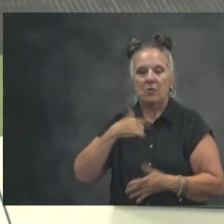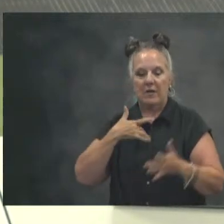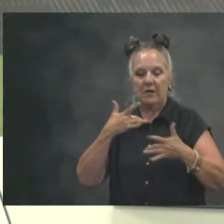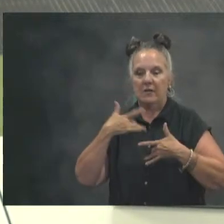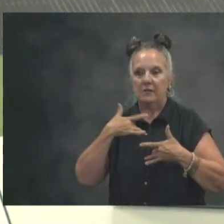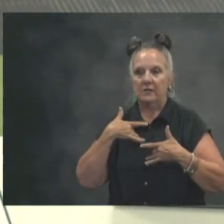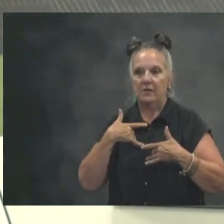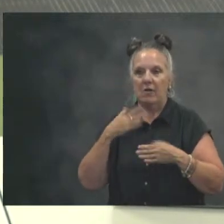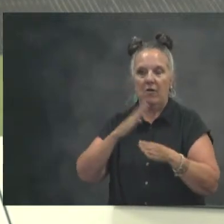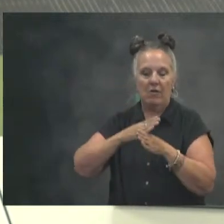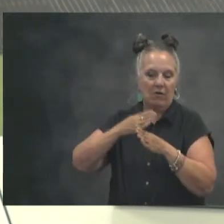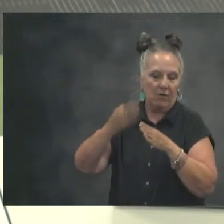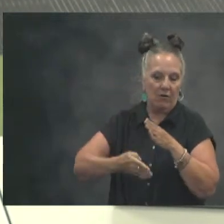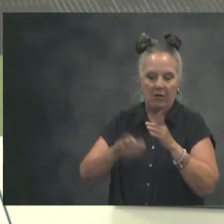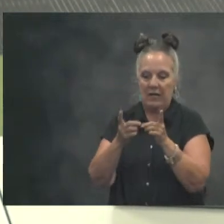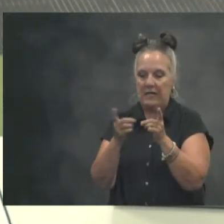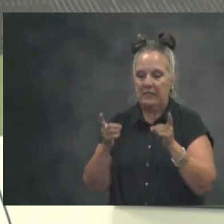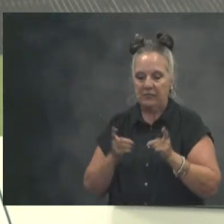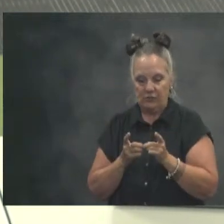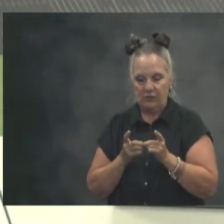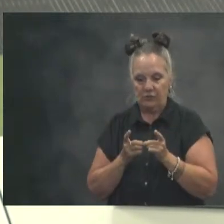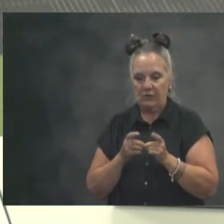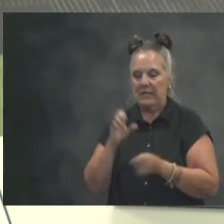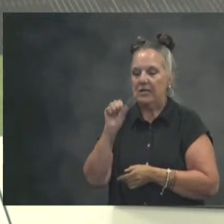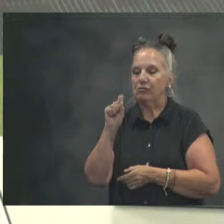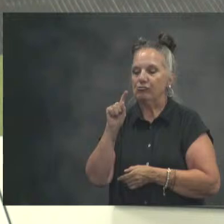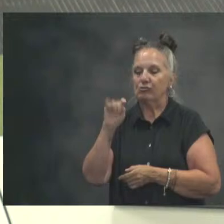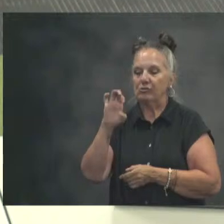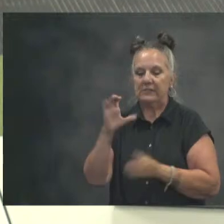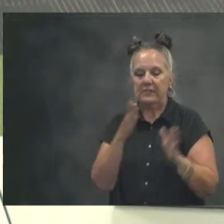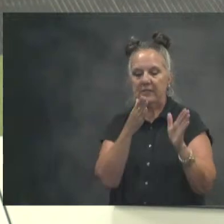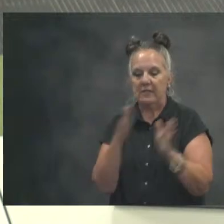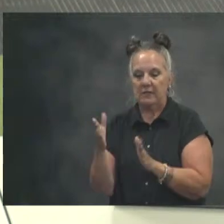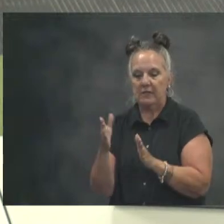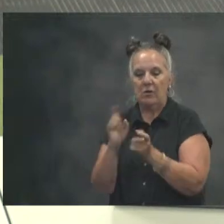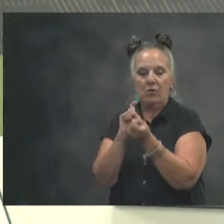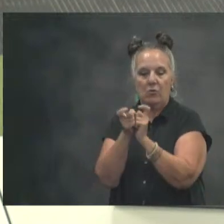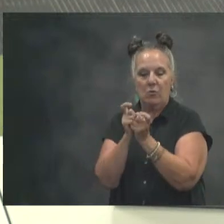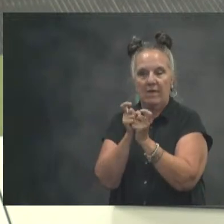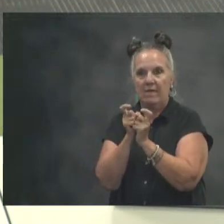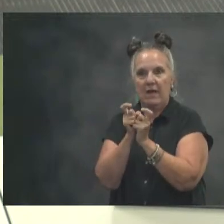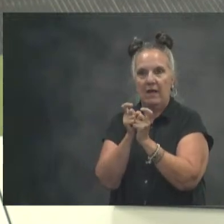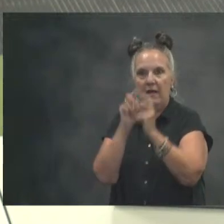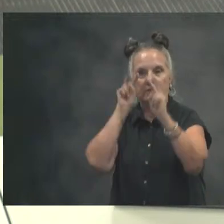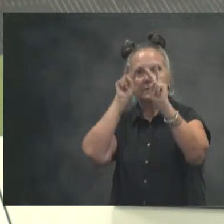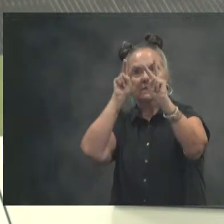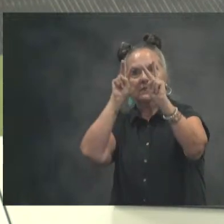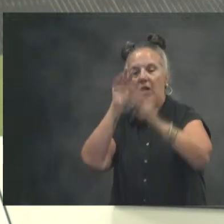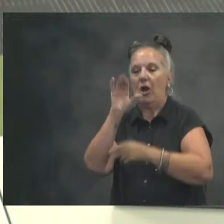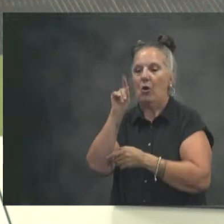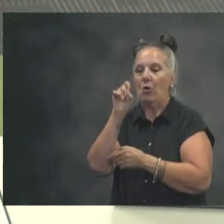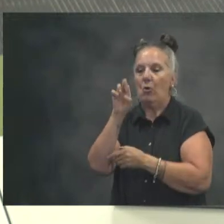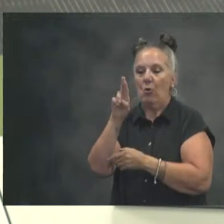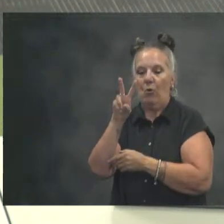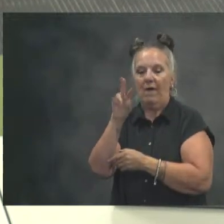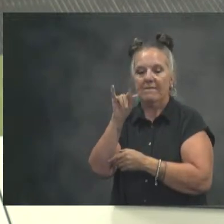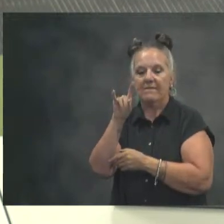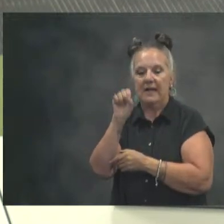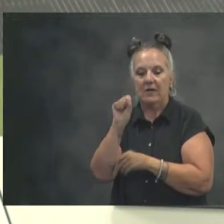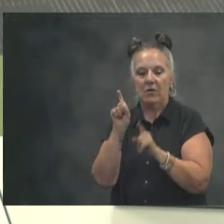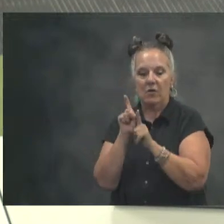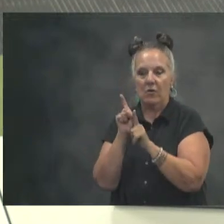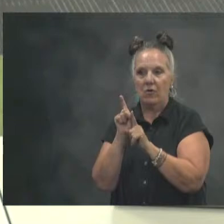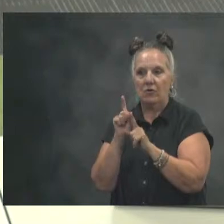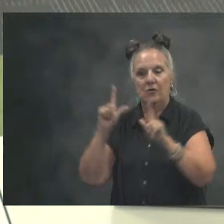our completed district strategic plan, which includes our revised vision, mission, and core values, as well as our portrait